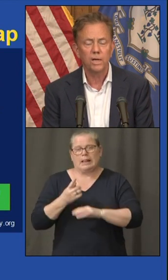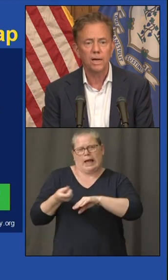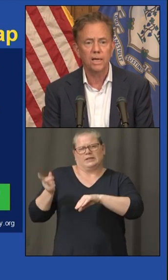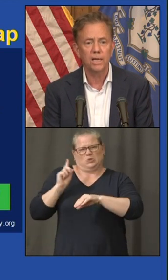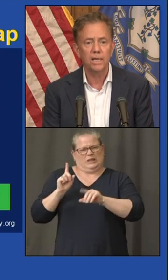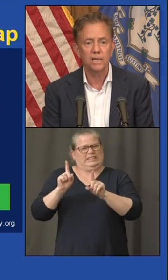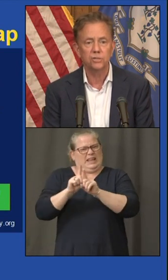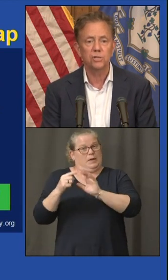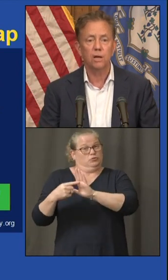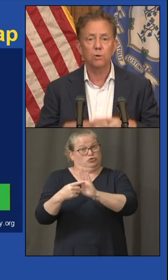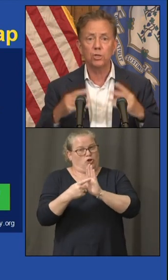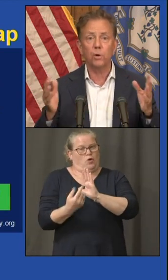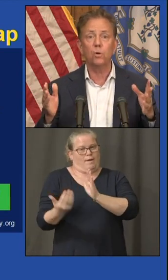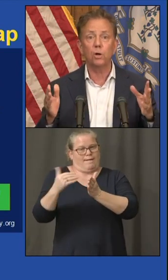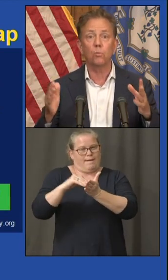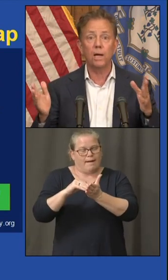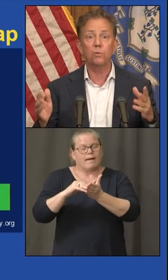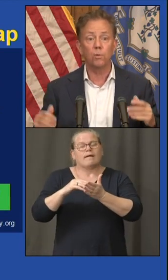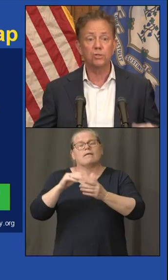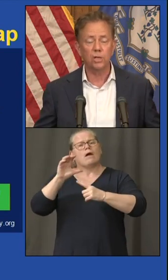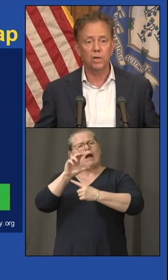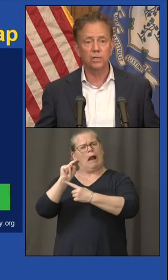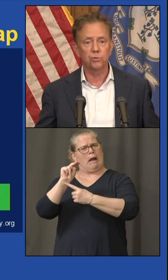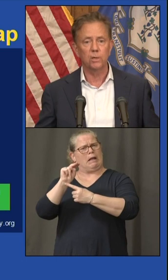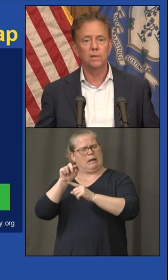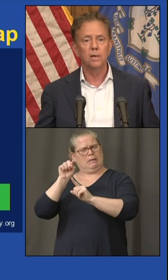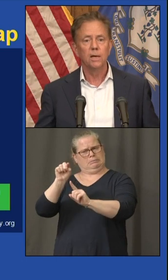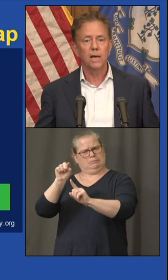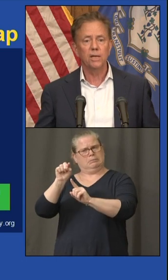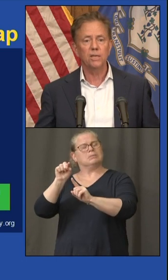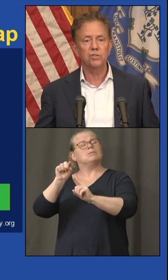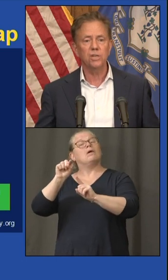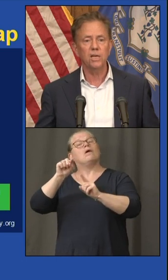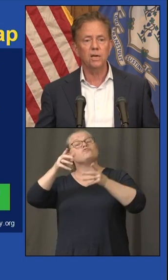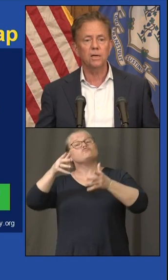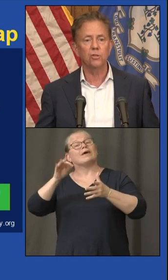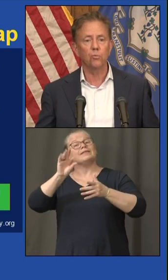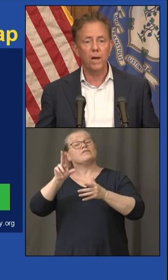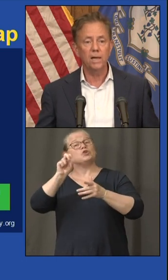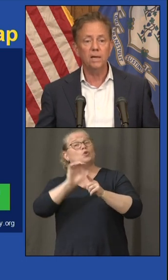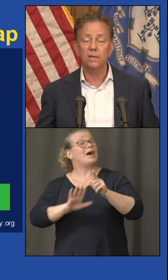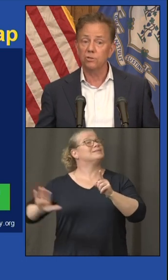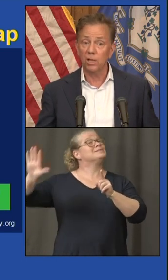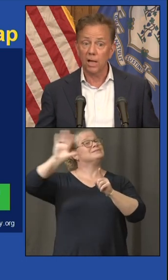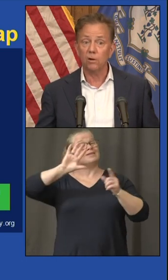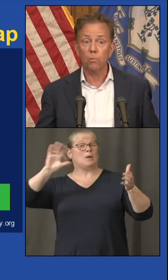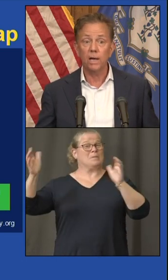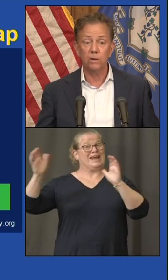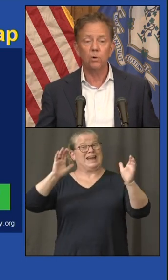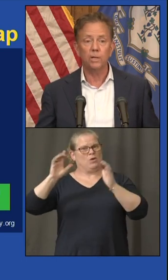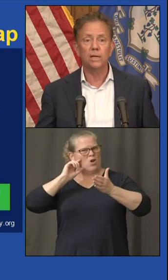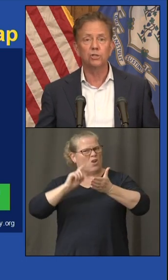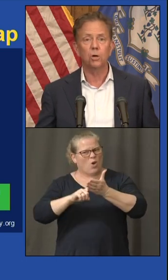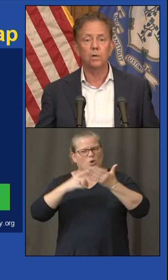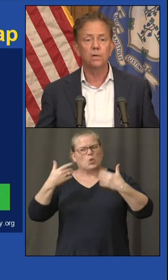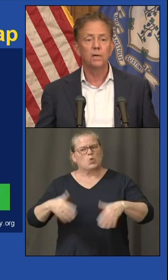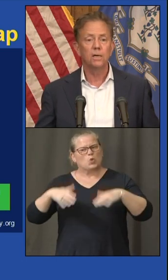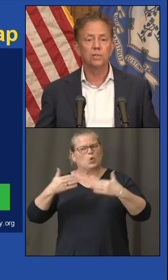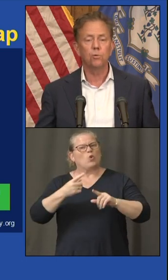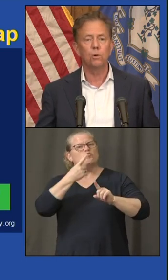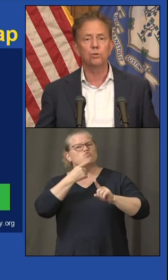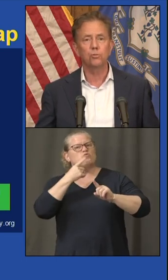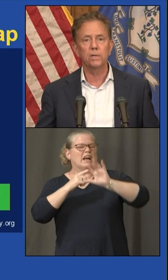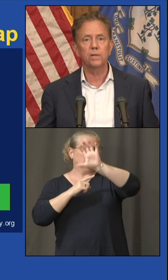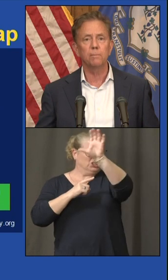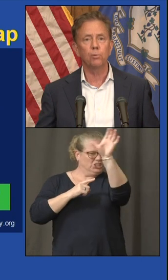where Connecticut is and what's going on around the rest of the country. And you can see the red, and there's a lot of red on that chart,